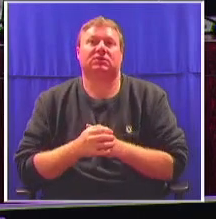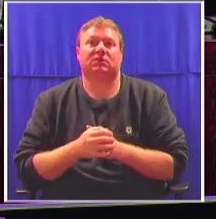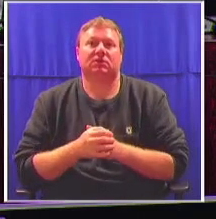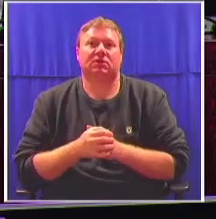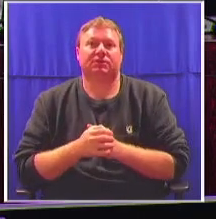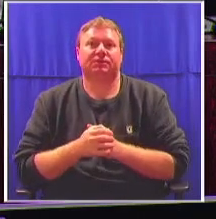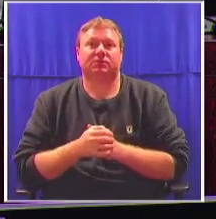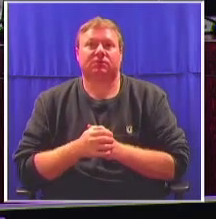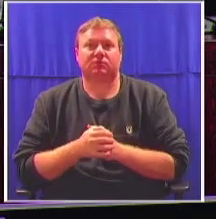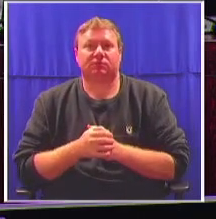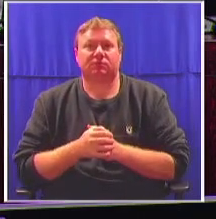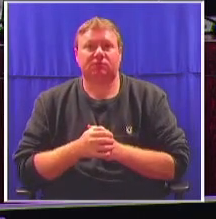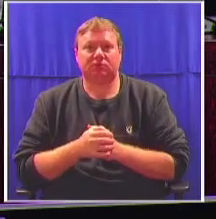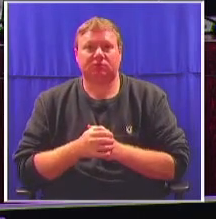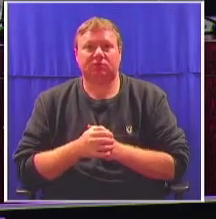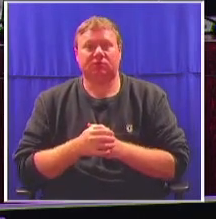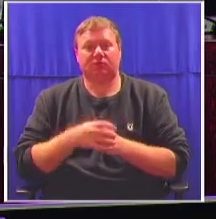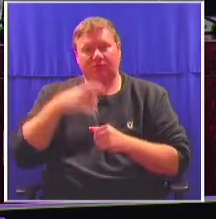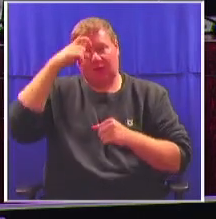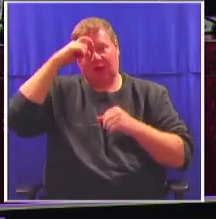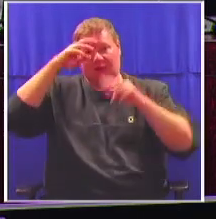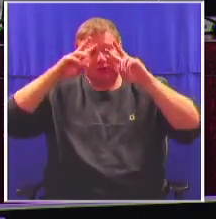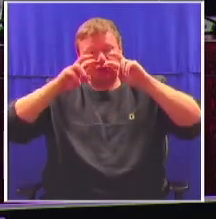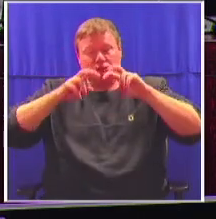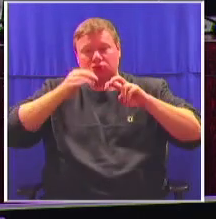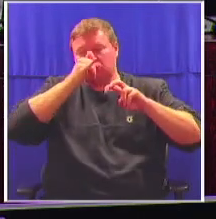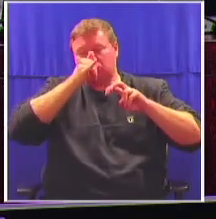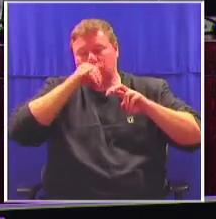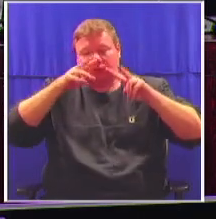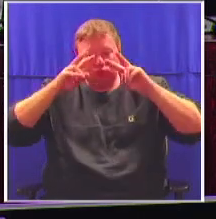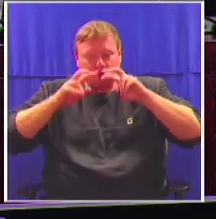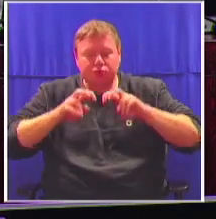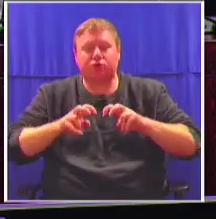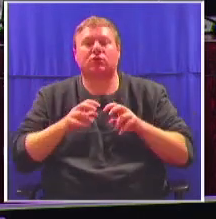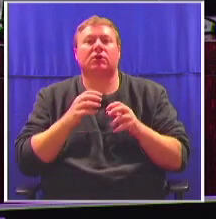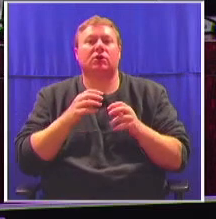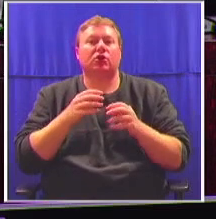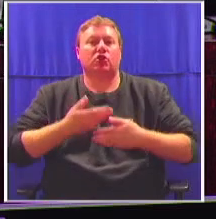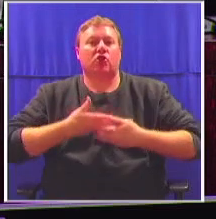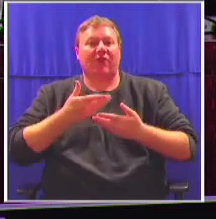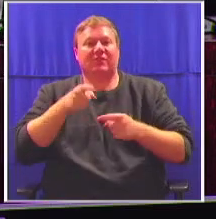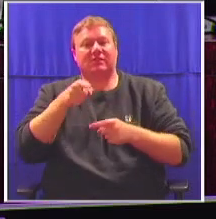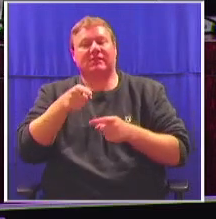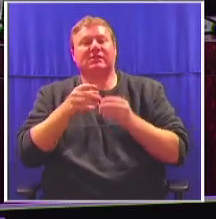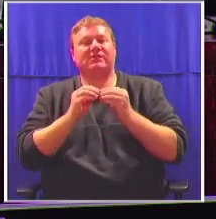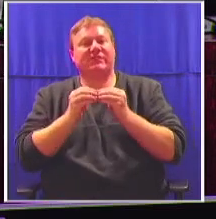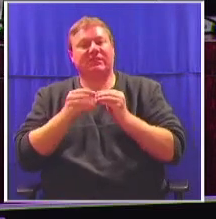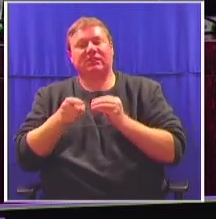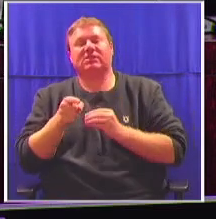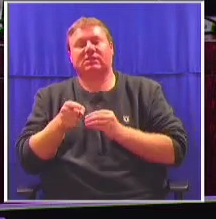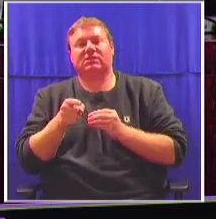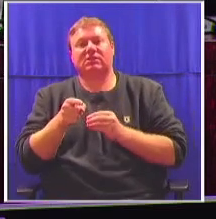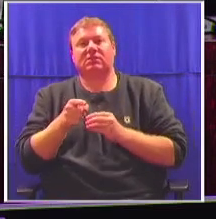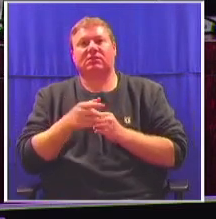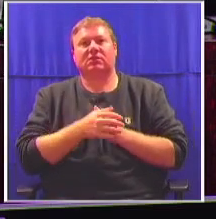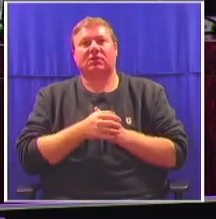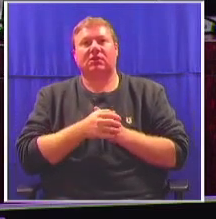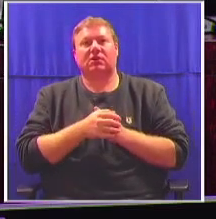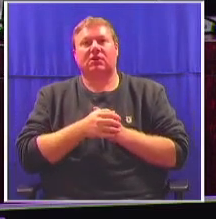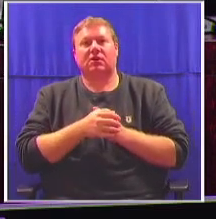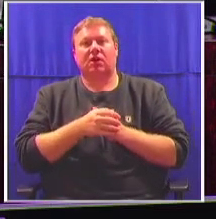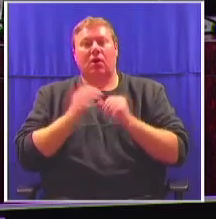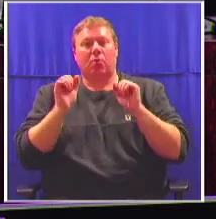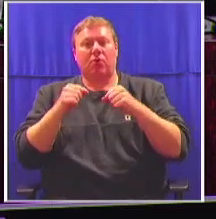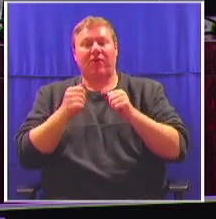Reform of our intelligence services is gaining momentum with the recent approval by Cabinet